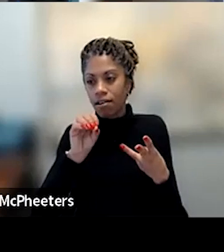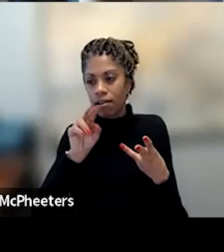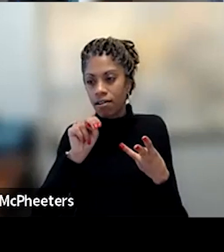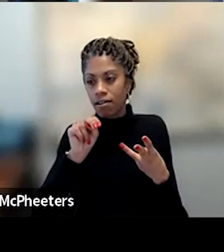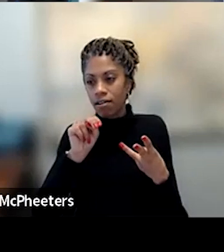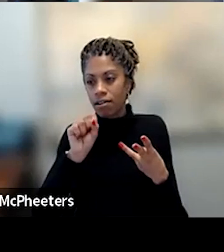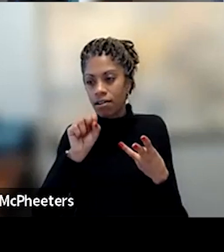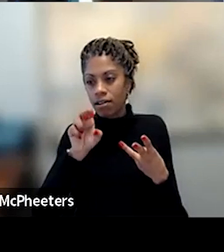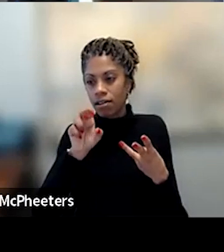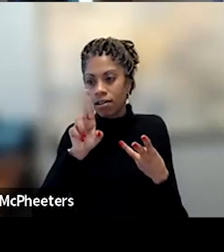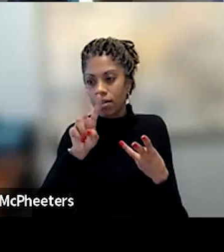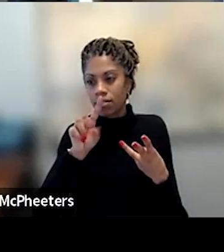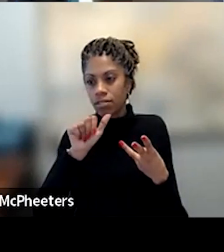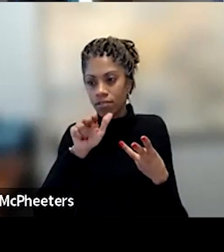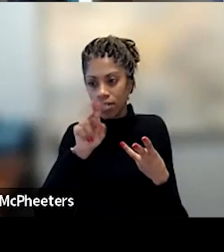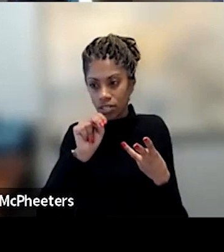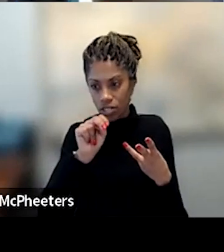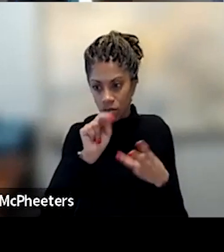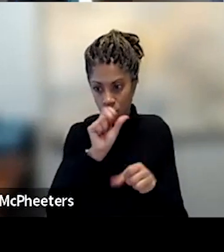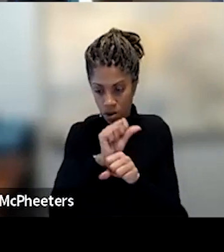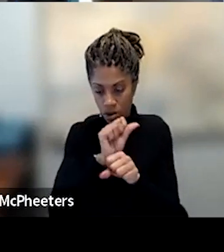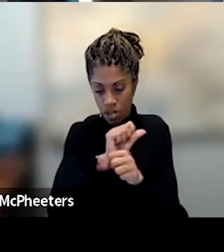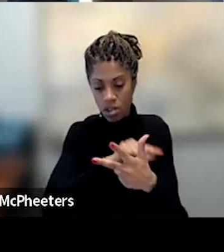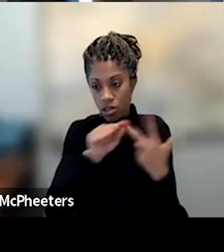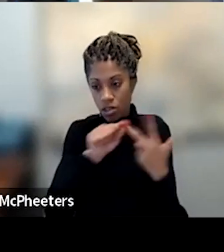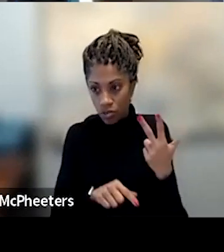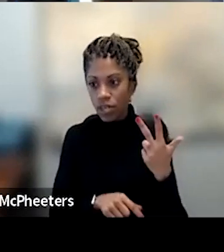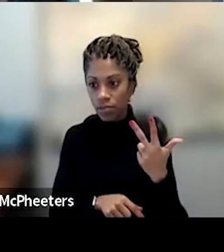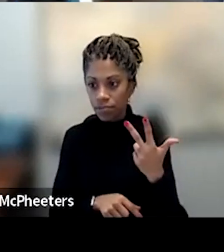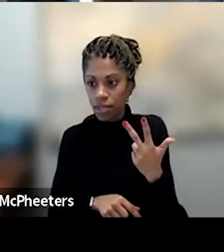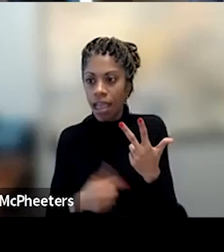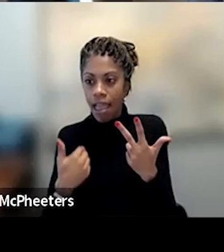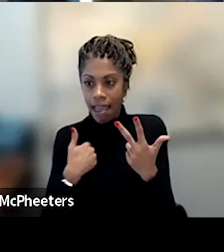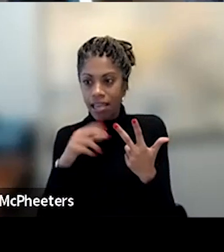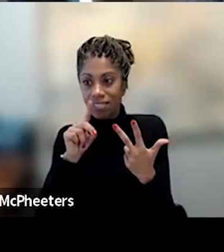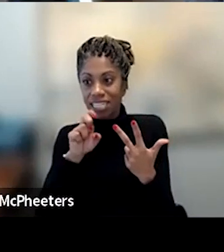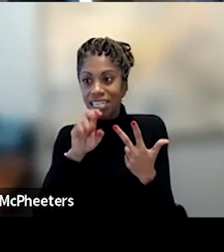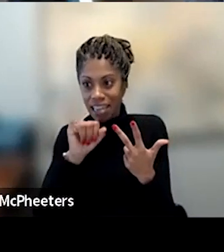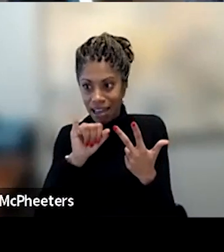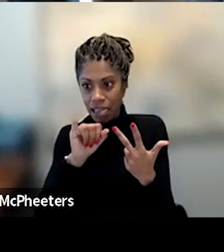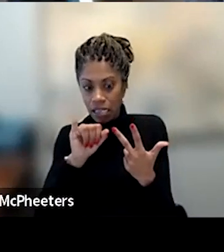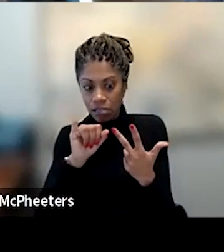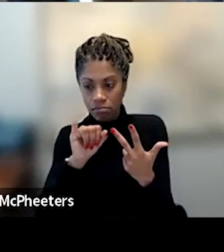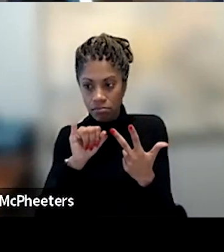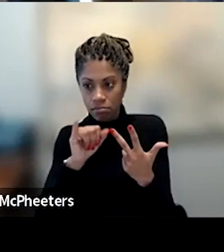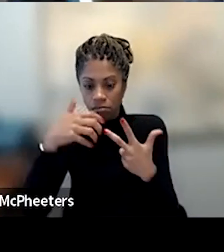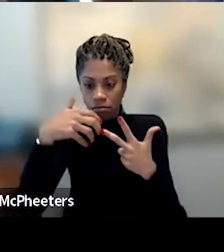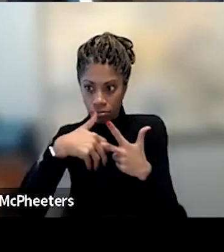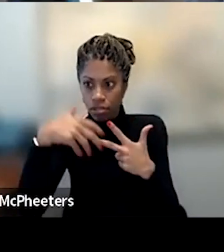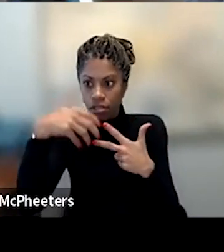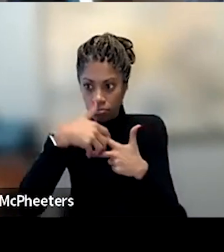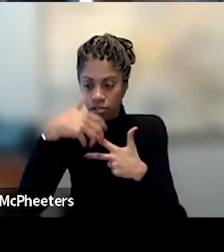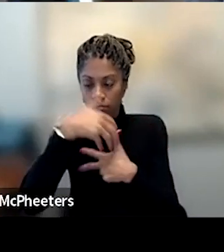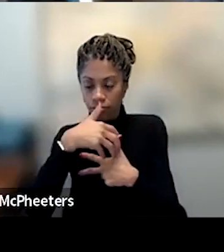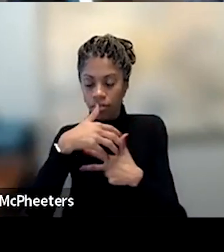which is most of what we fund takes place in Southeast Asia and in